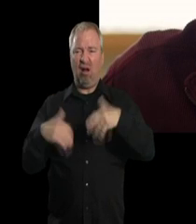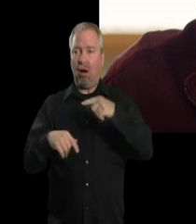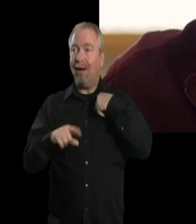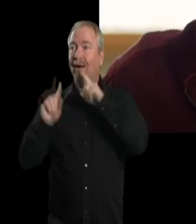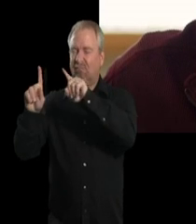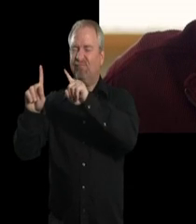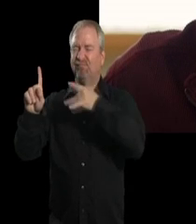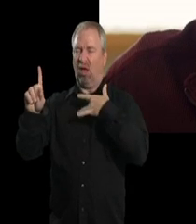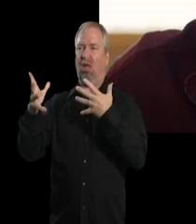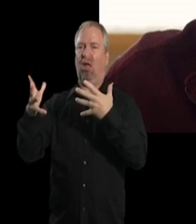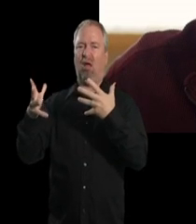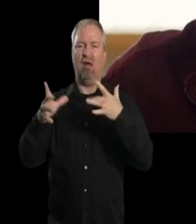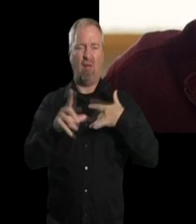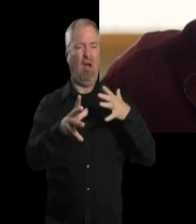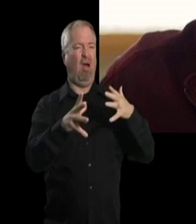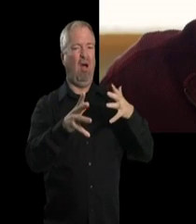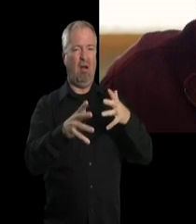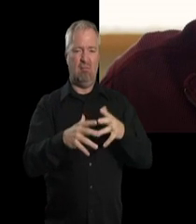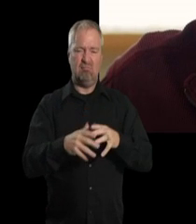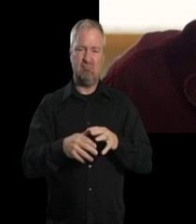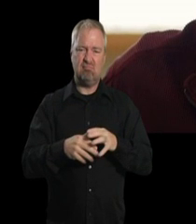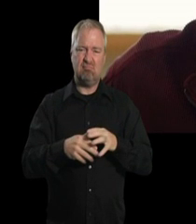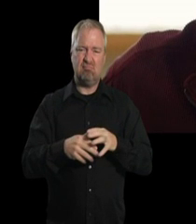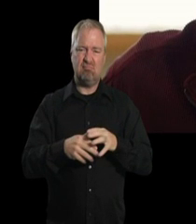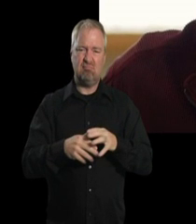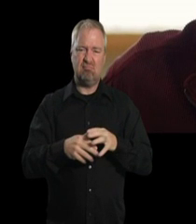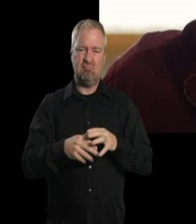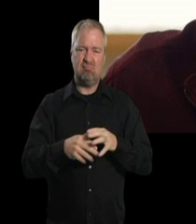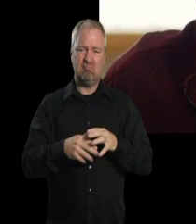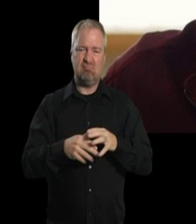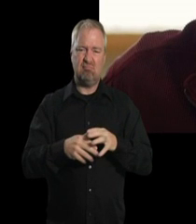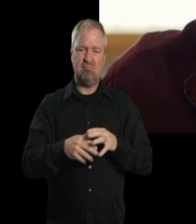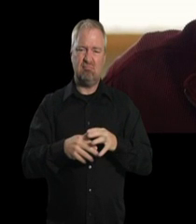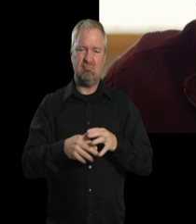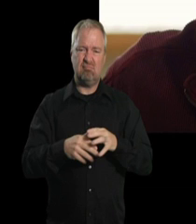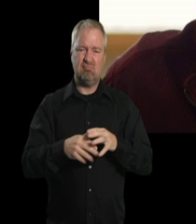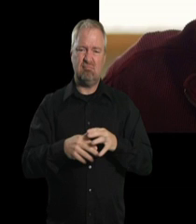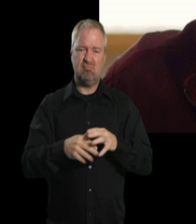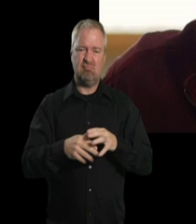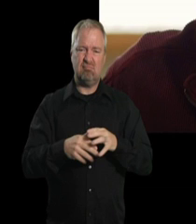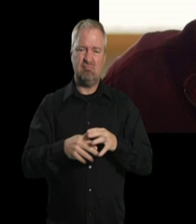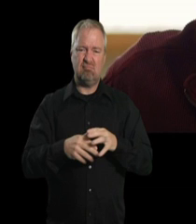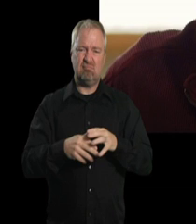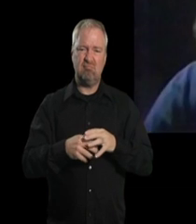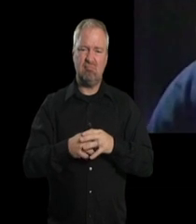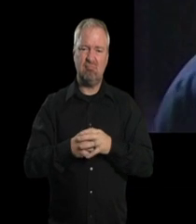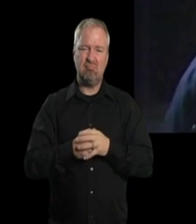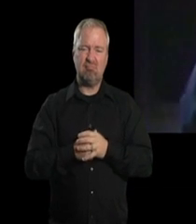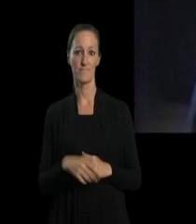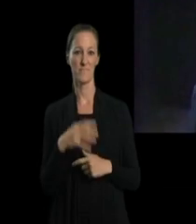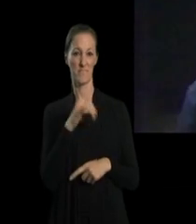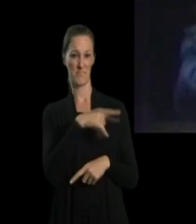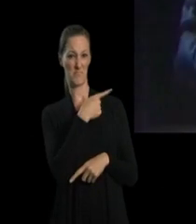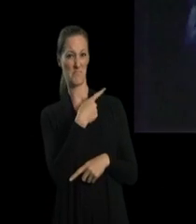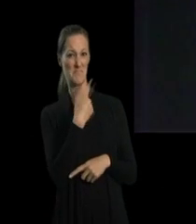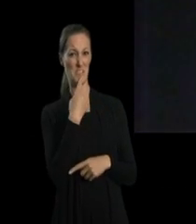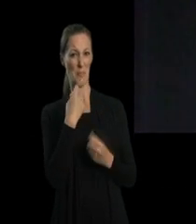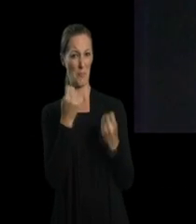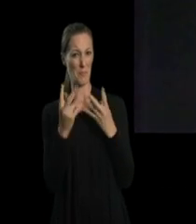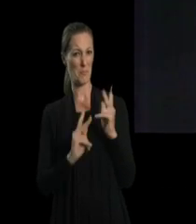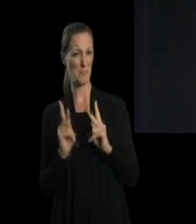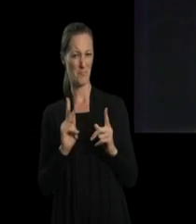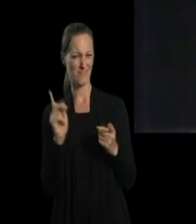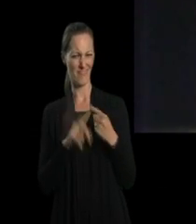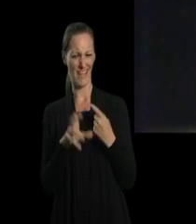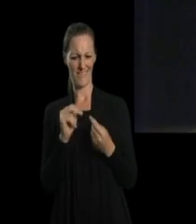People can feel it when they go into a place. A woman using a wheelchair rolls up to a voting booth. MDIC says many disabled